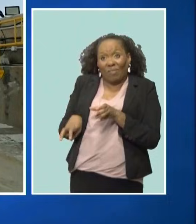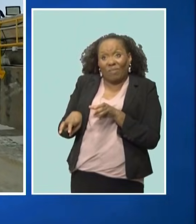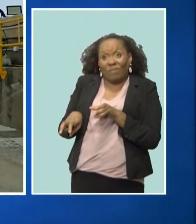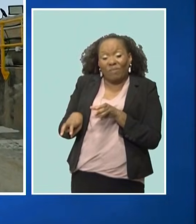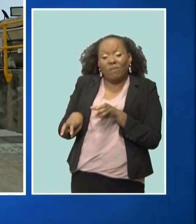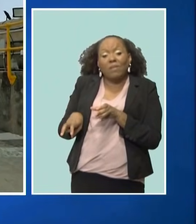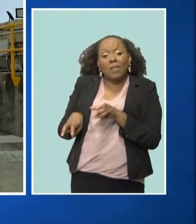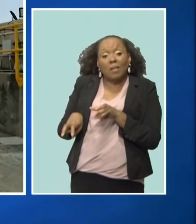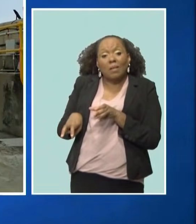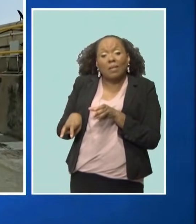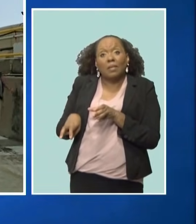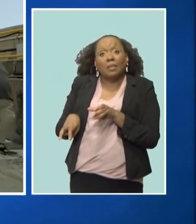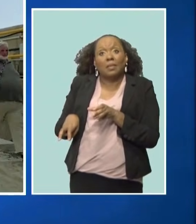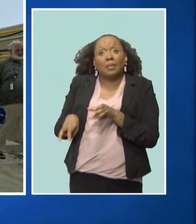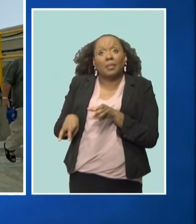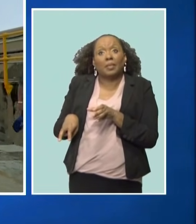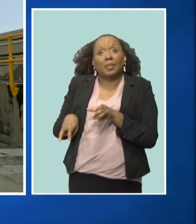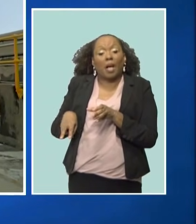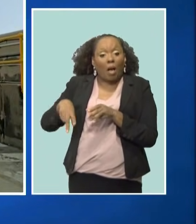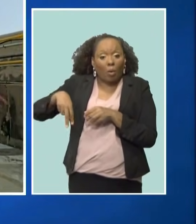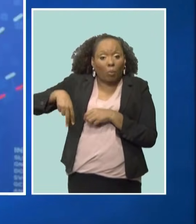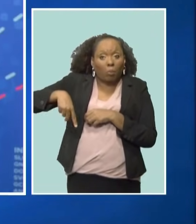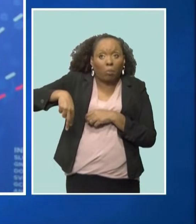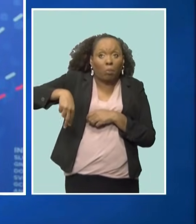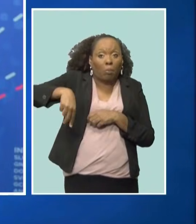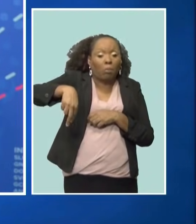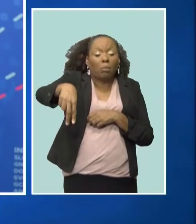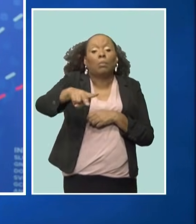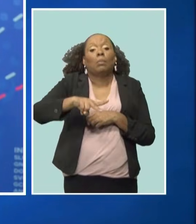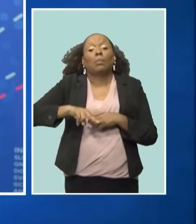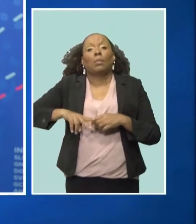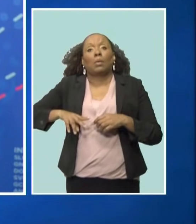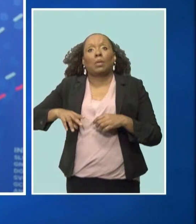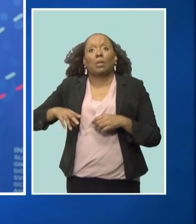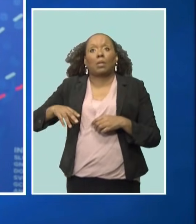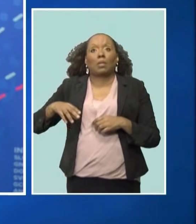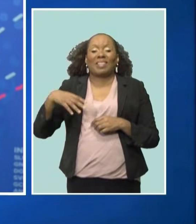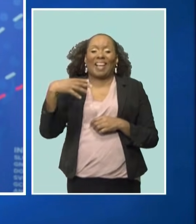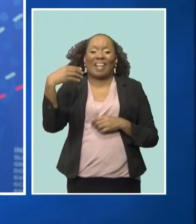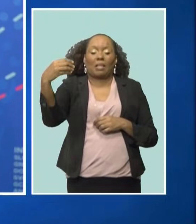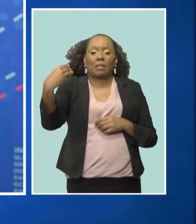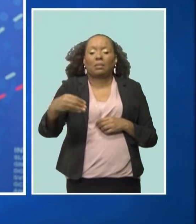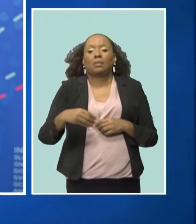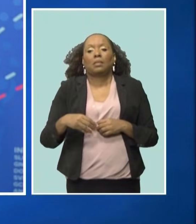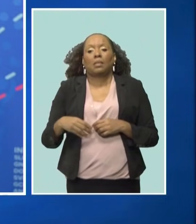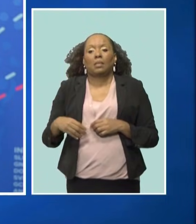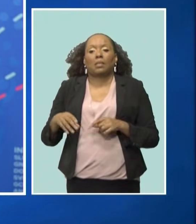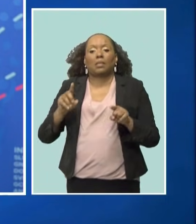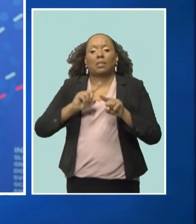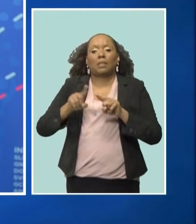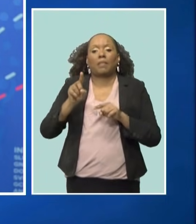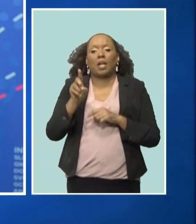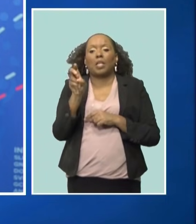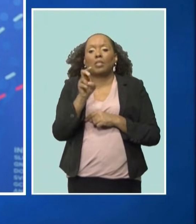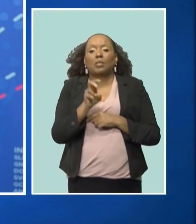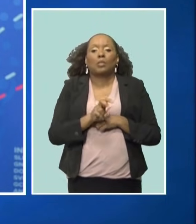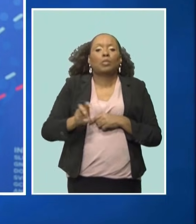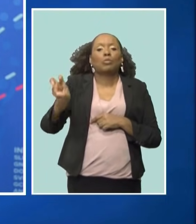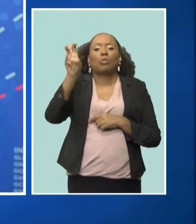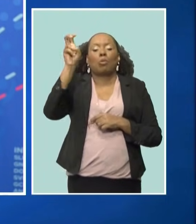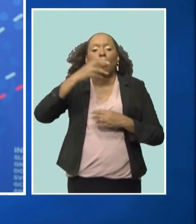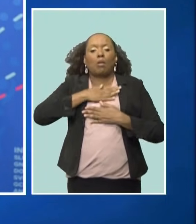they're leaving the cruise ships and they're heading out to on their tours and so on, that they have the pavement that